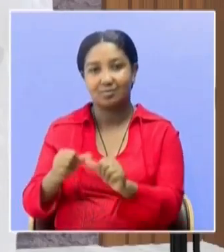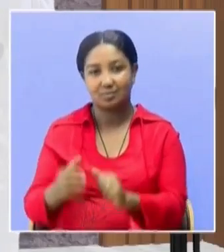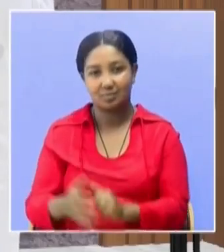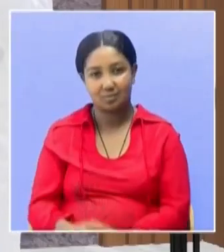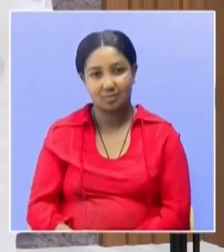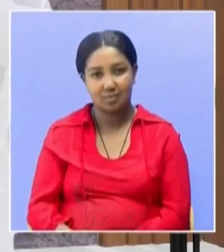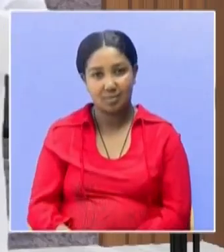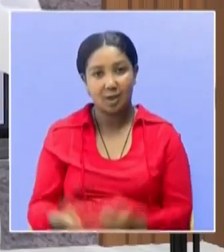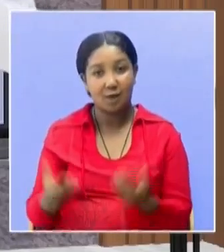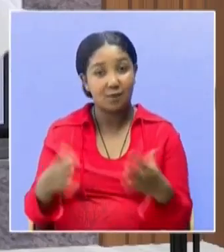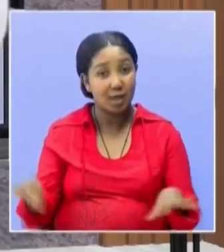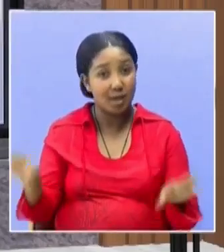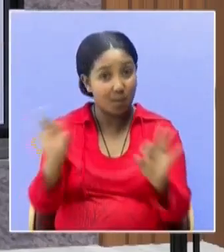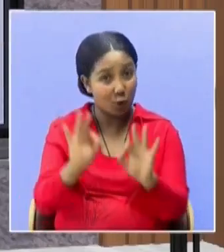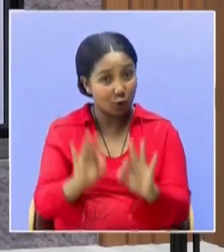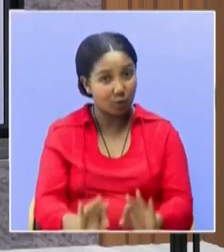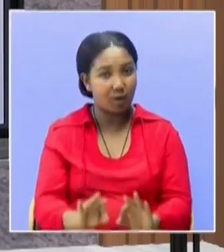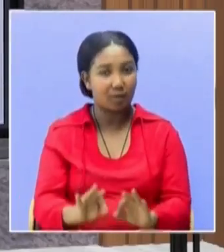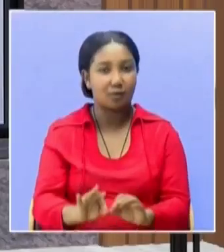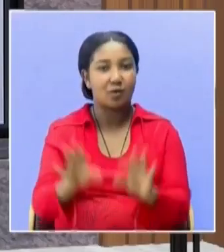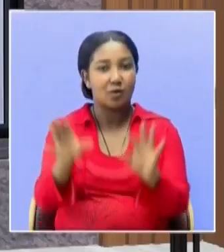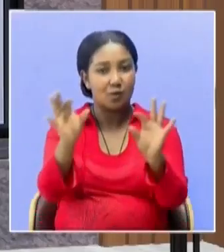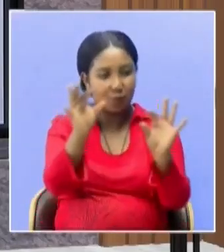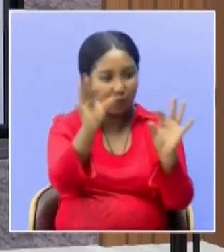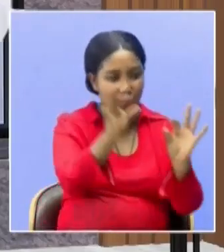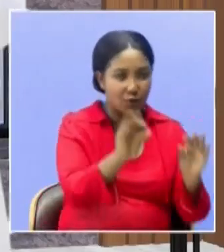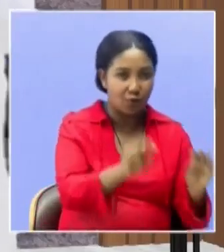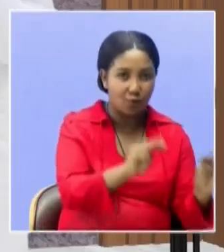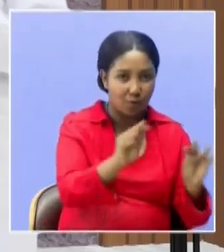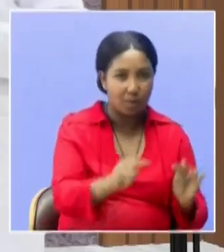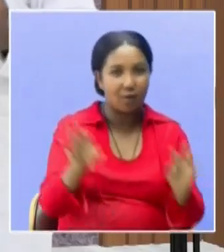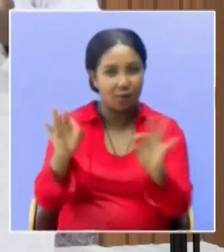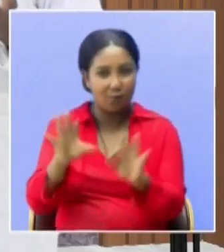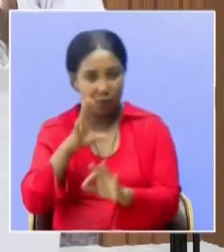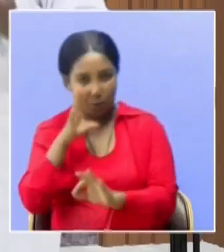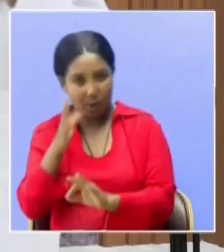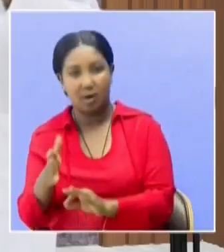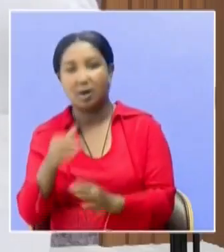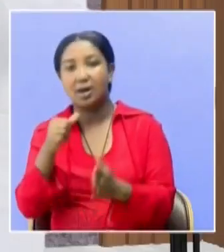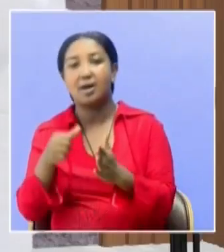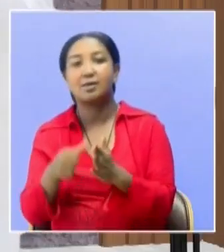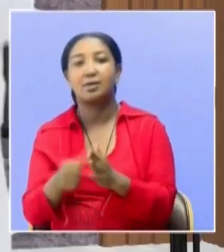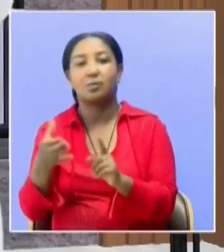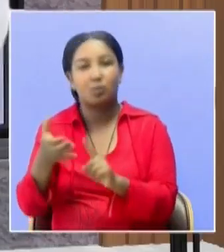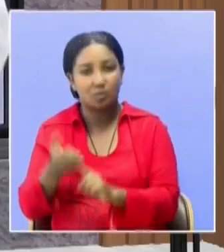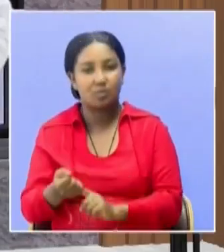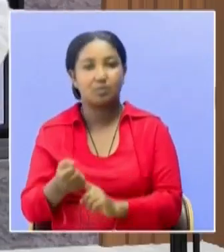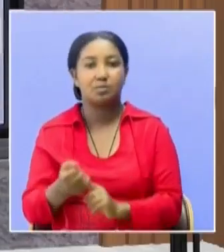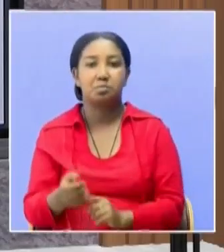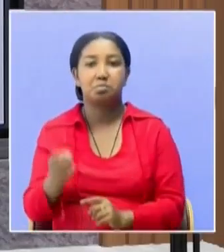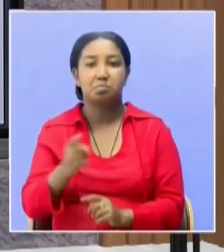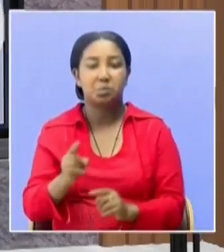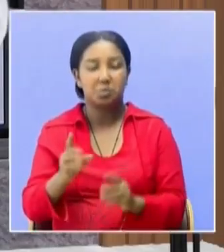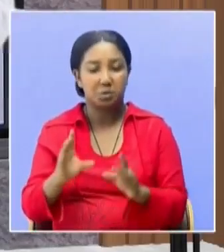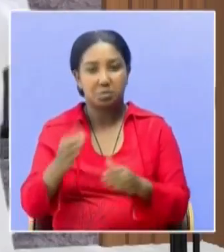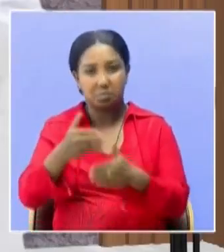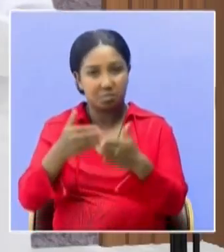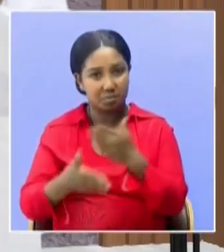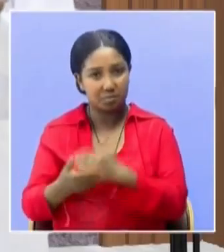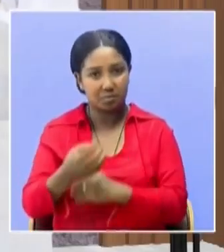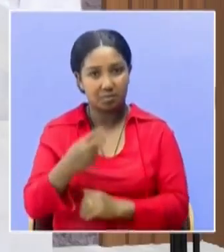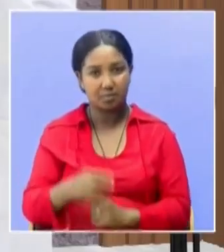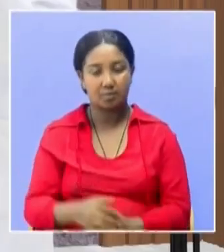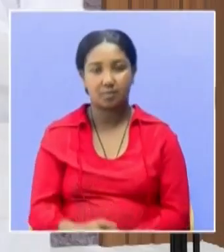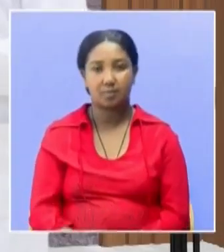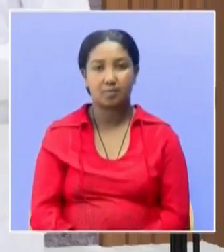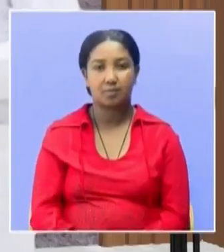what are very important formal and informal letters that are consisted of while you are writing to any just purposes,